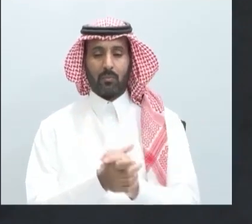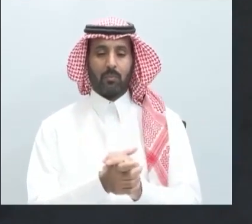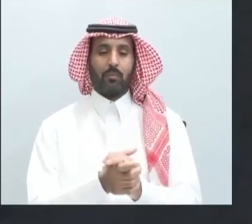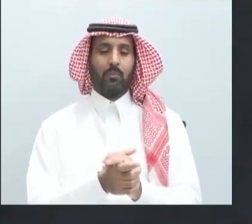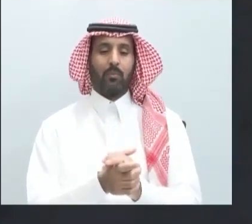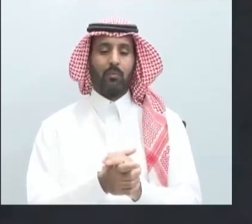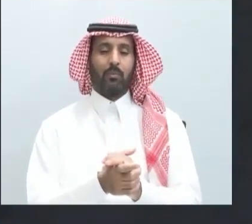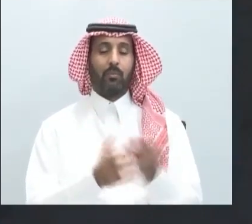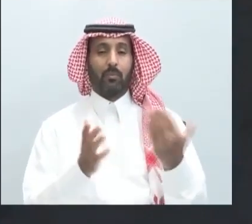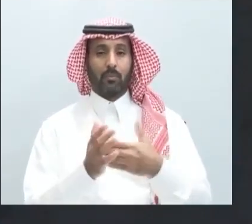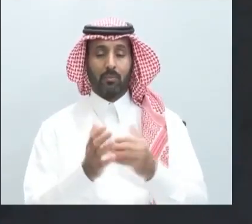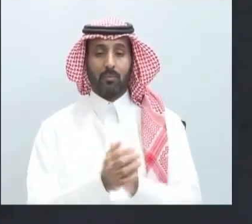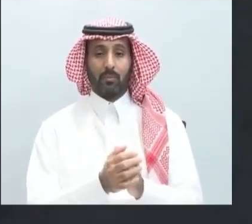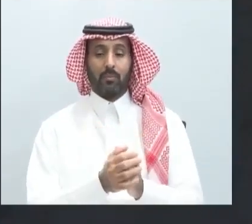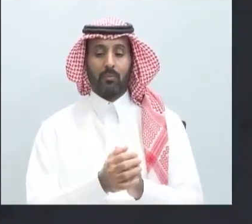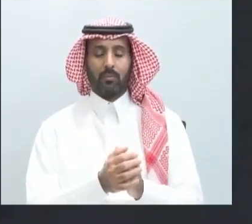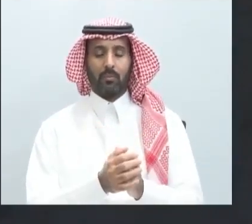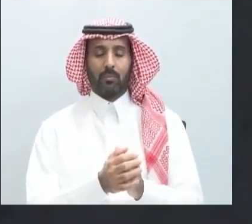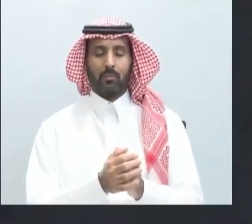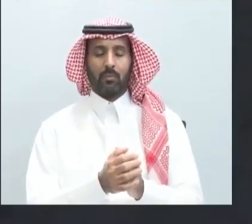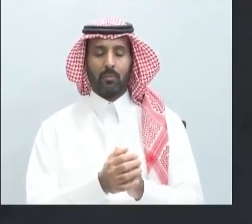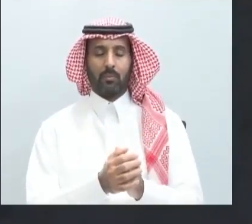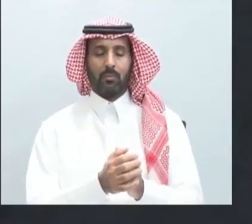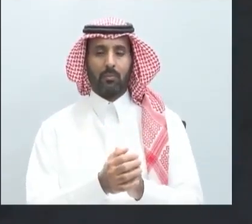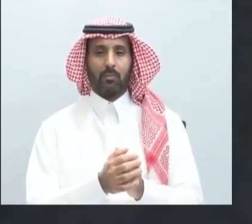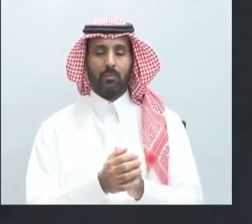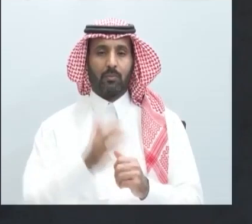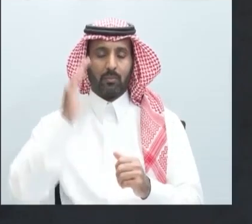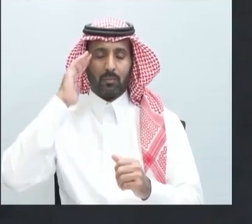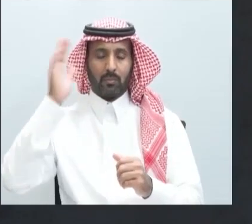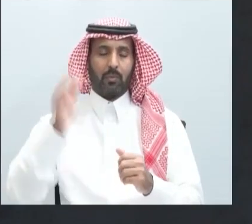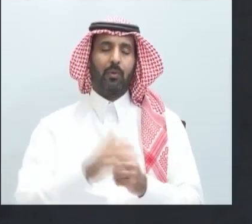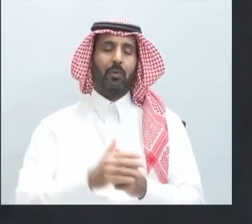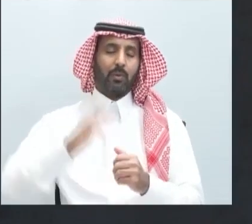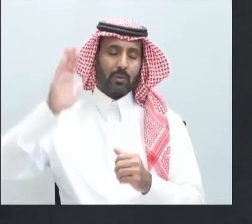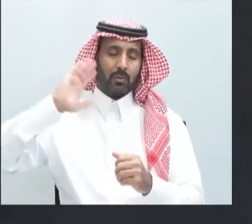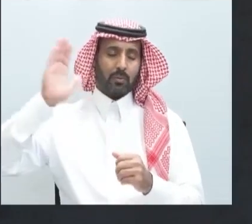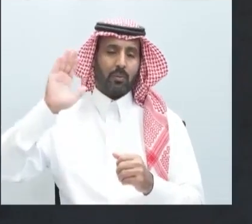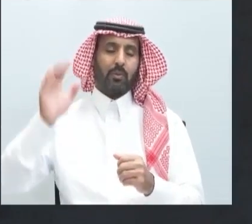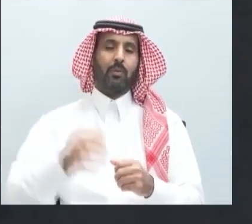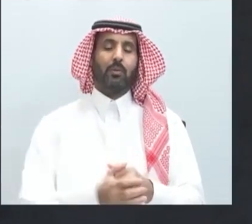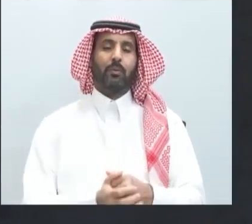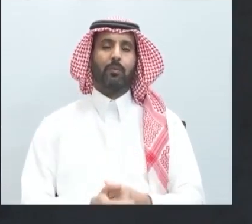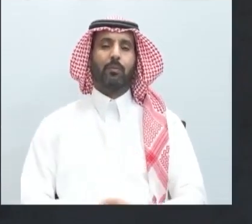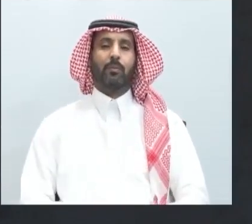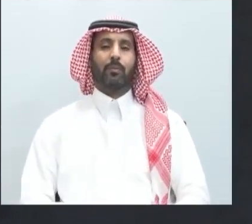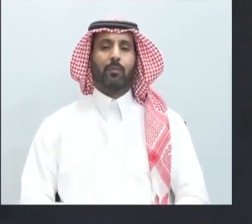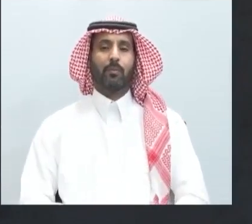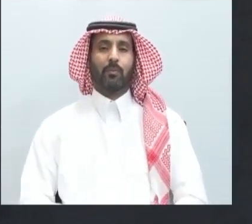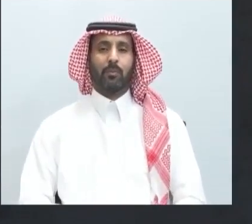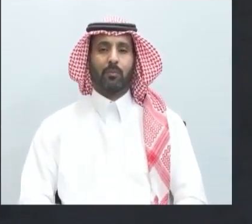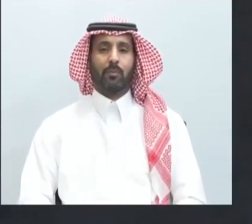1, 2, 3, and 4. And with that, we reach the end of this lesson. See you next lesson, inshallah. Subhanakallahumma bihamdika ashhadu an la ilaha illa anta astaghfiruka wa atubu ilayk. Assalamu alaikum.